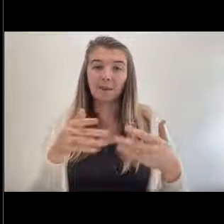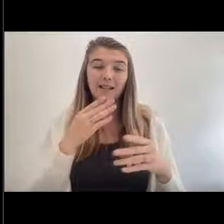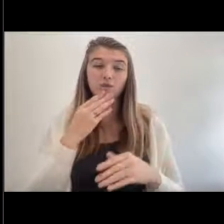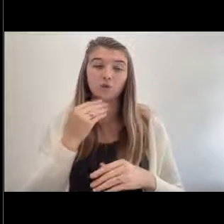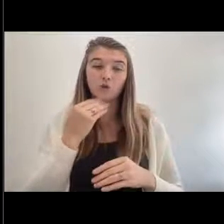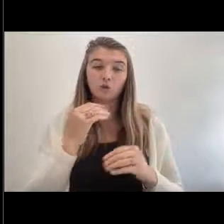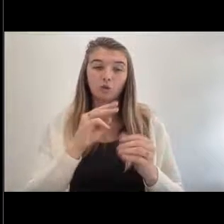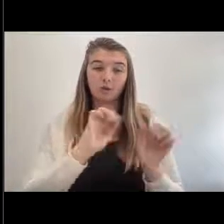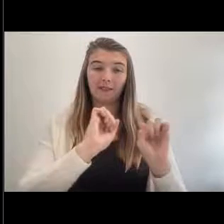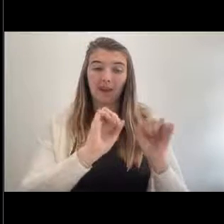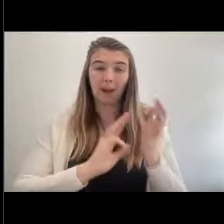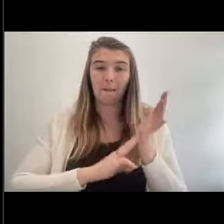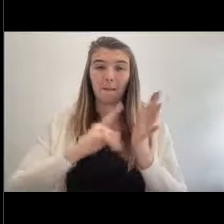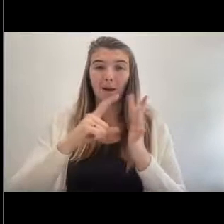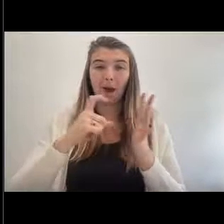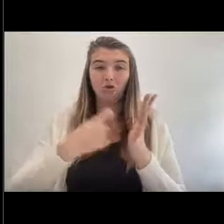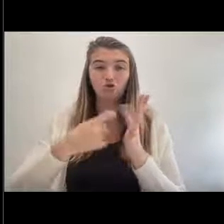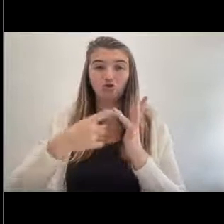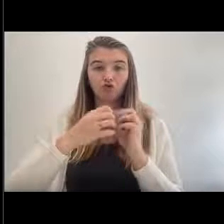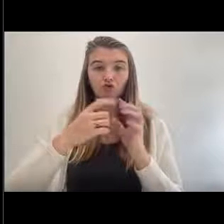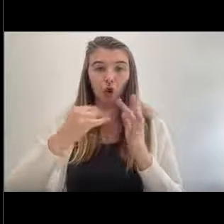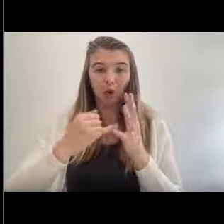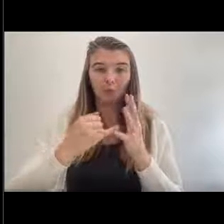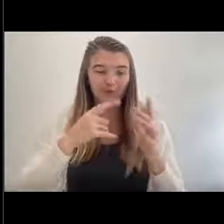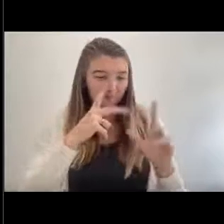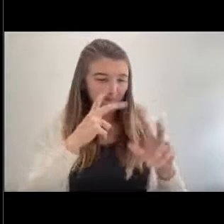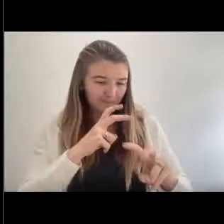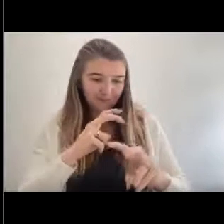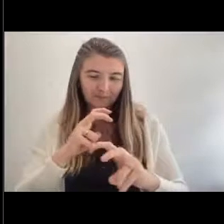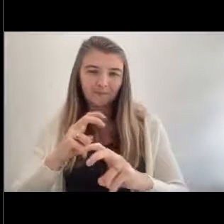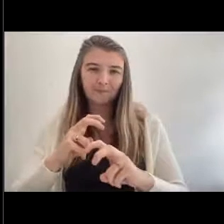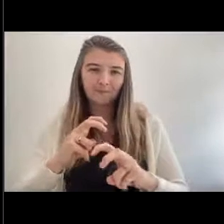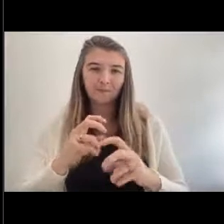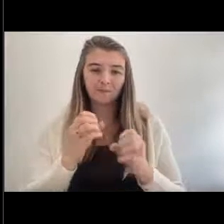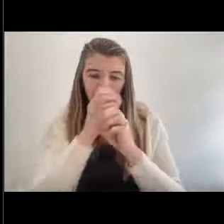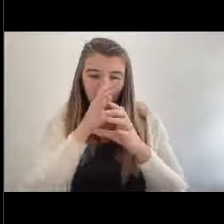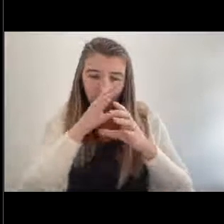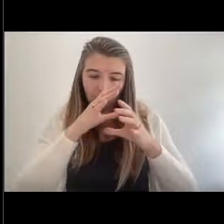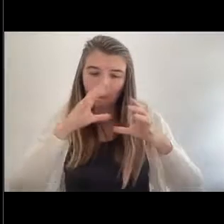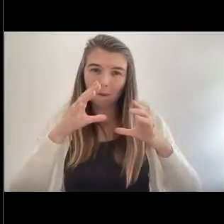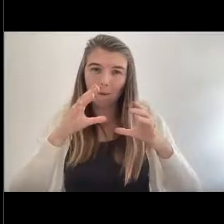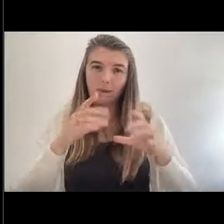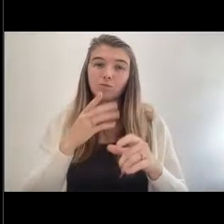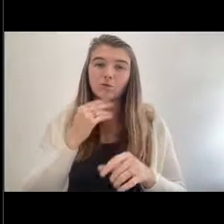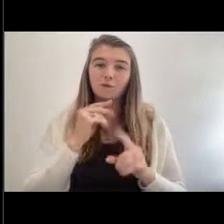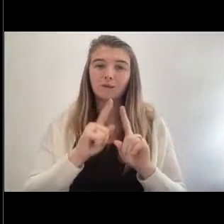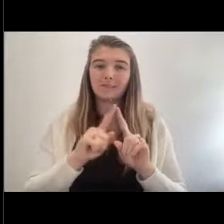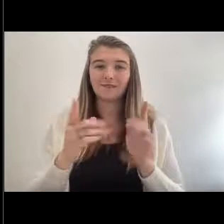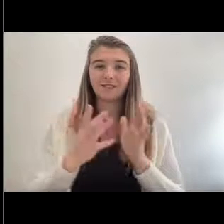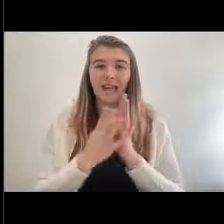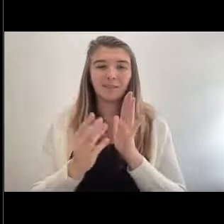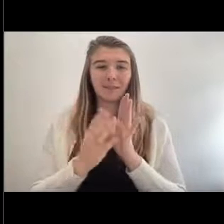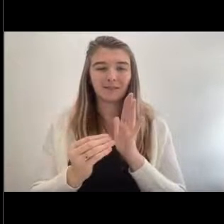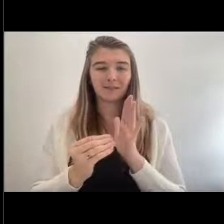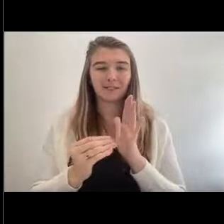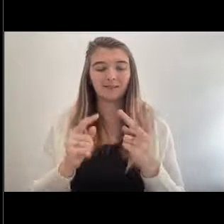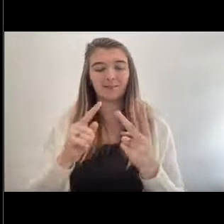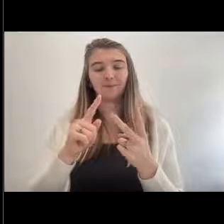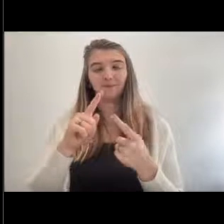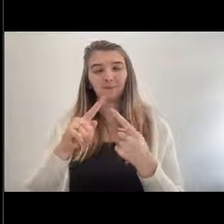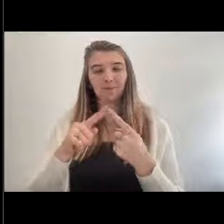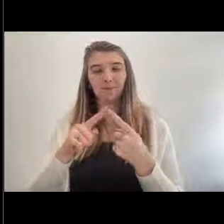that were already colonizing plastics, for a couple of different experiments. First of all, I added them to water,